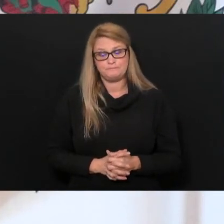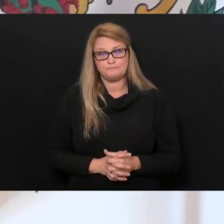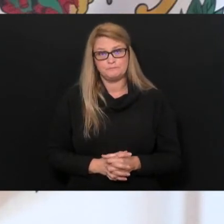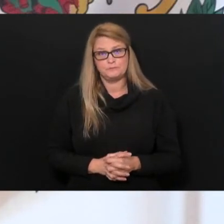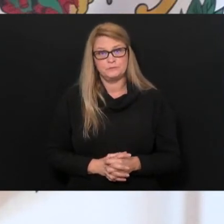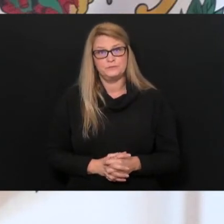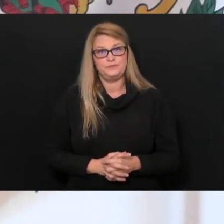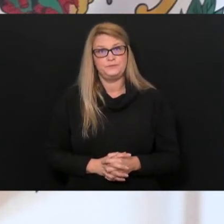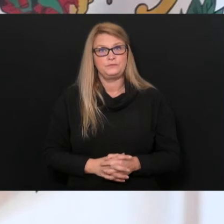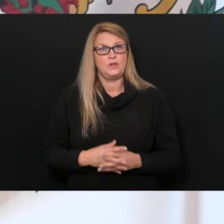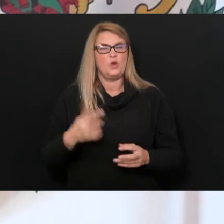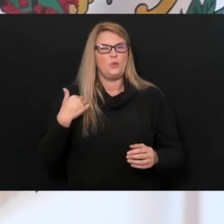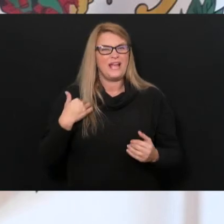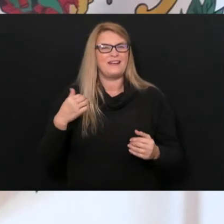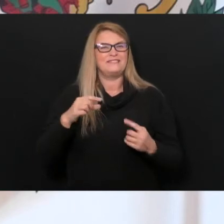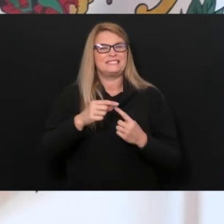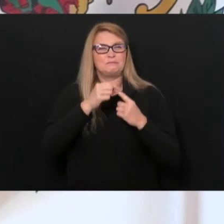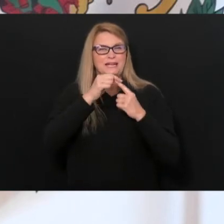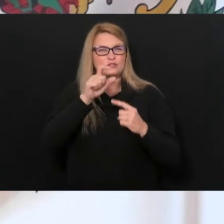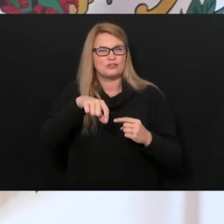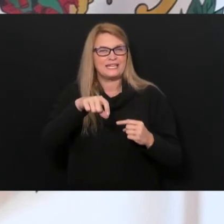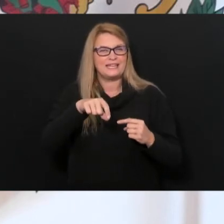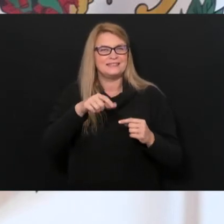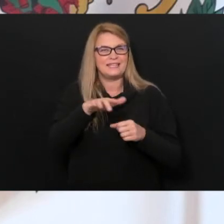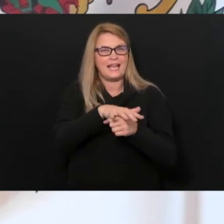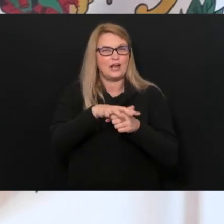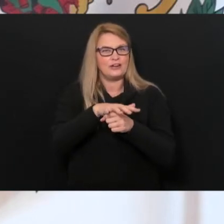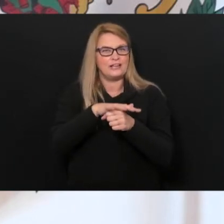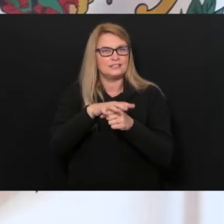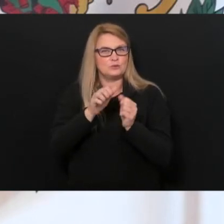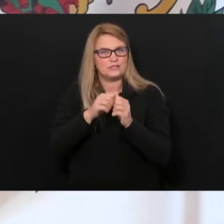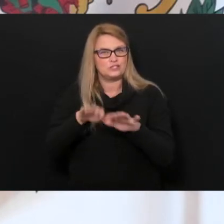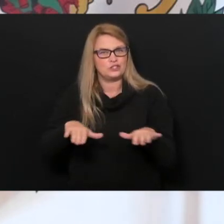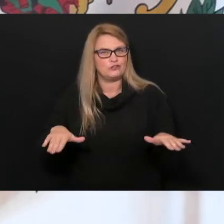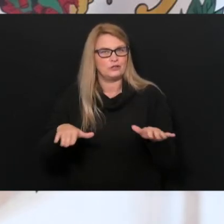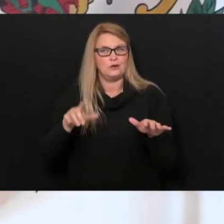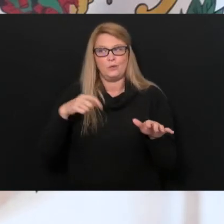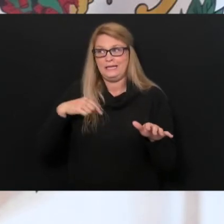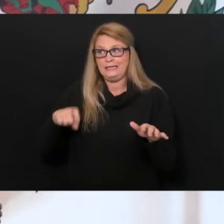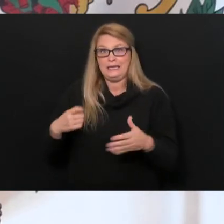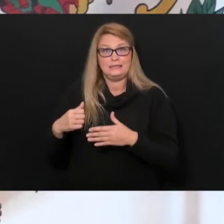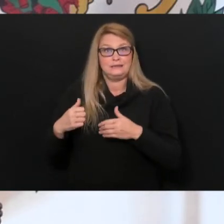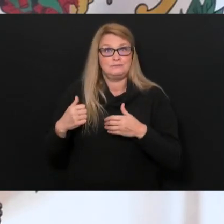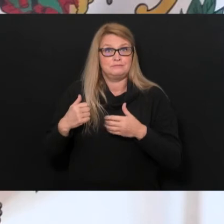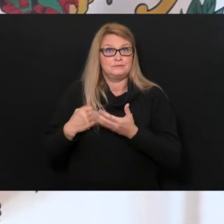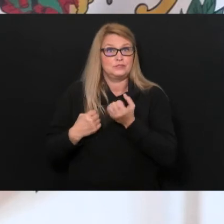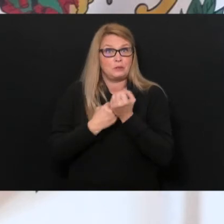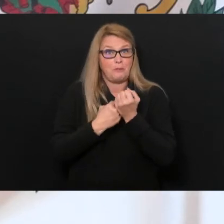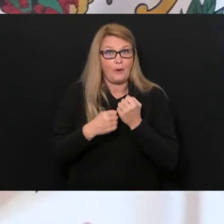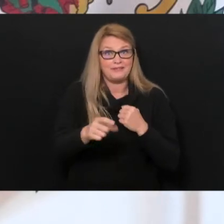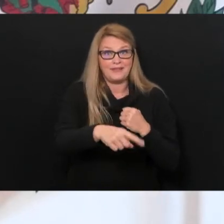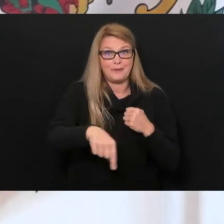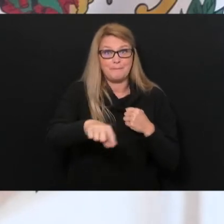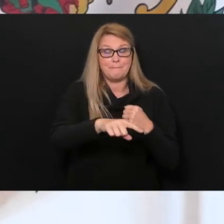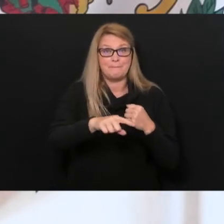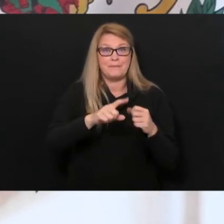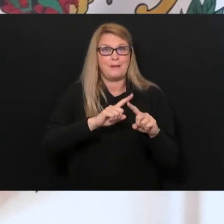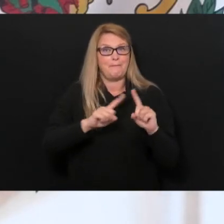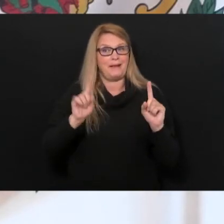kinds of special needs areas and so on where we could be helping. And the bottom line to the entire thing is the